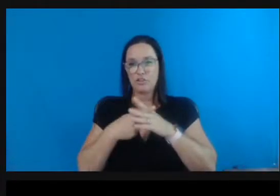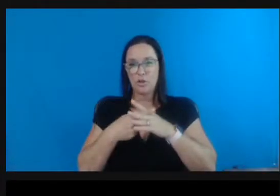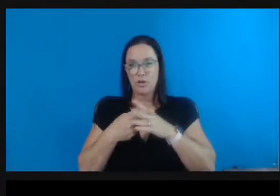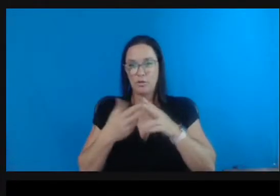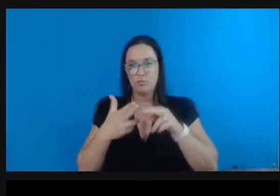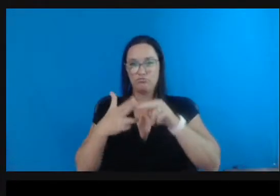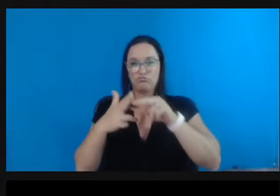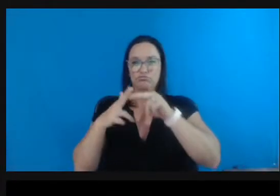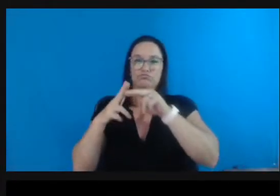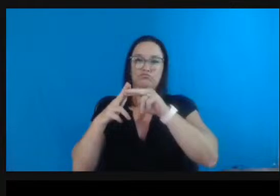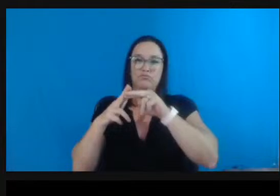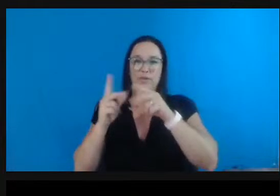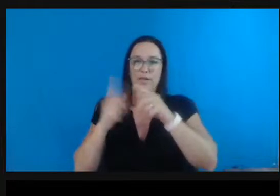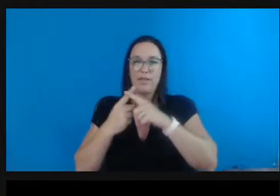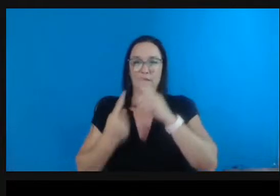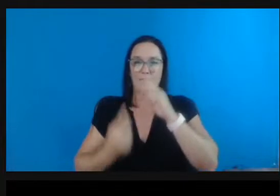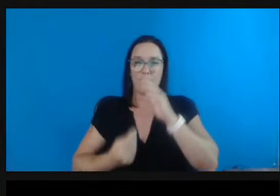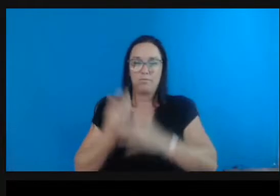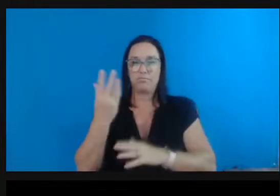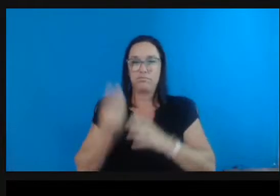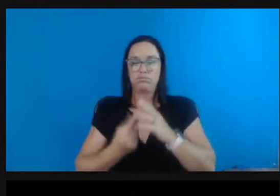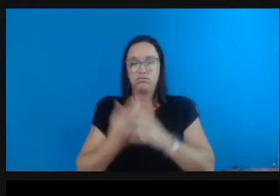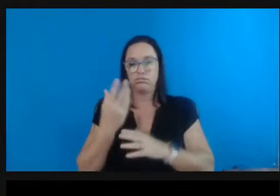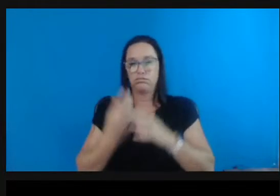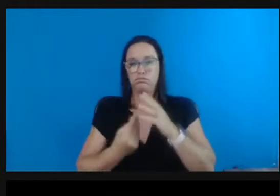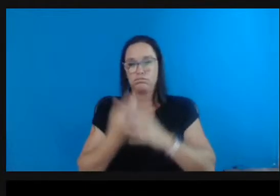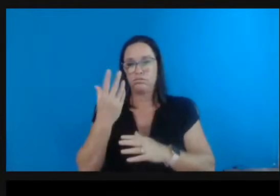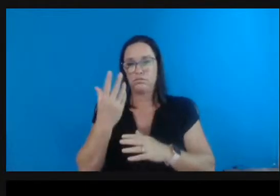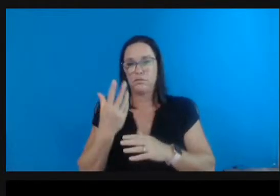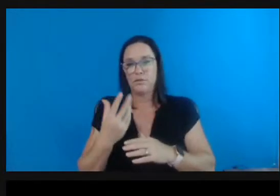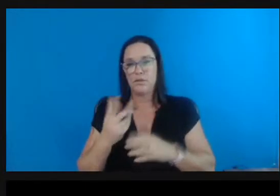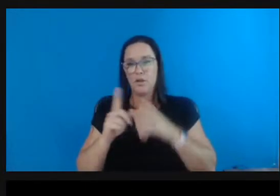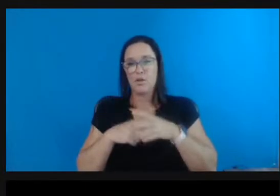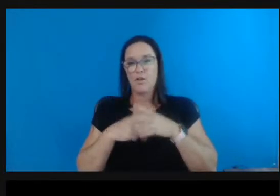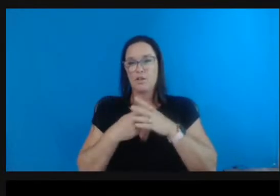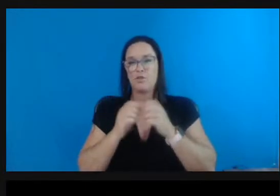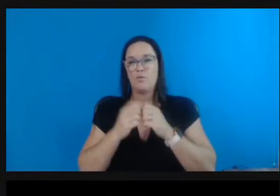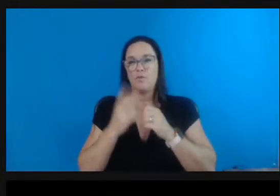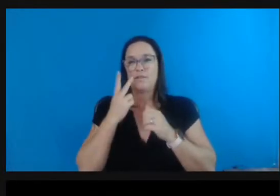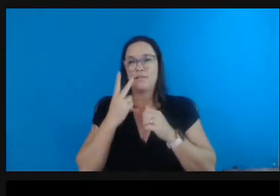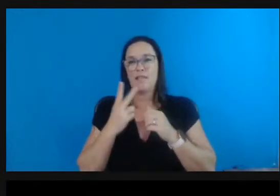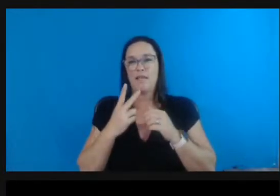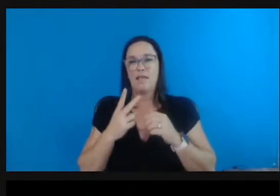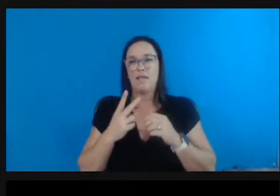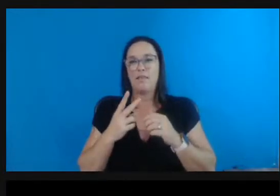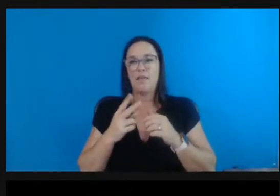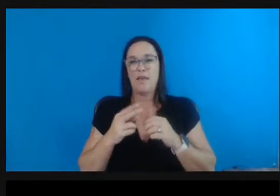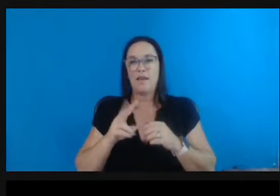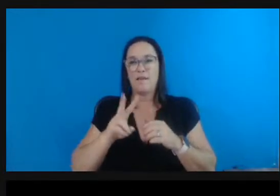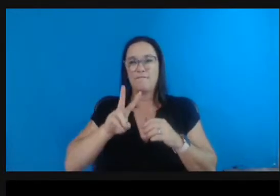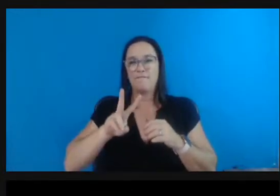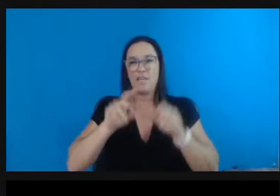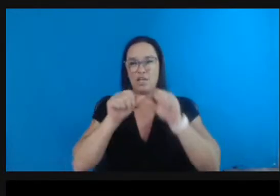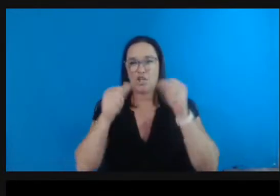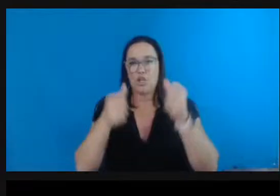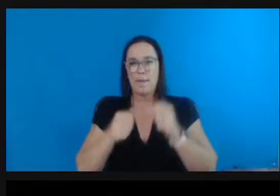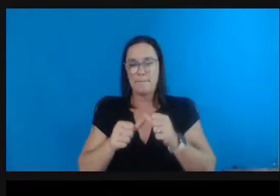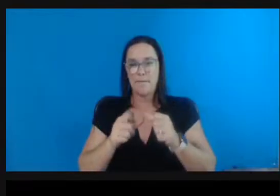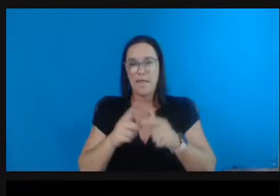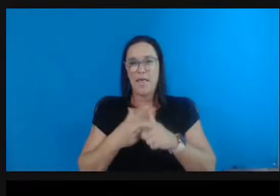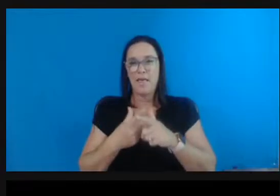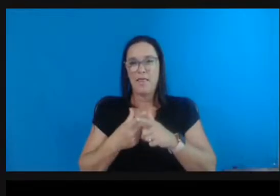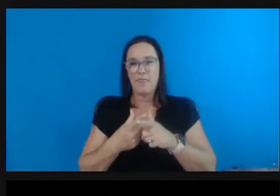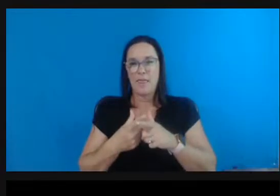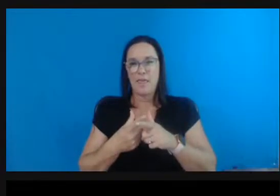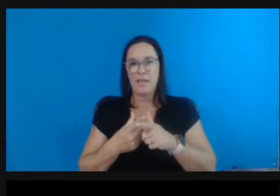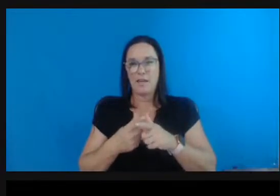prime itself. There it goes, starting shooting out. Start off by seeing this V-shaped fountain right there. Then it fixes itself. Here's